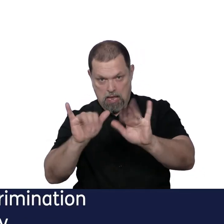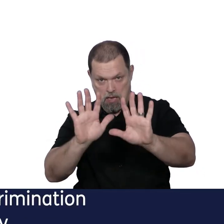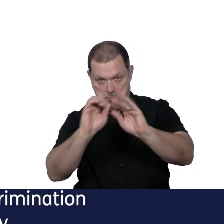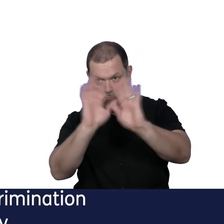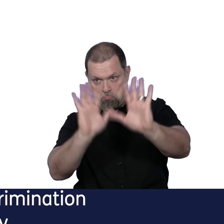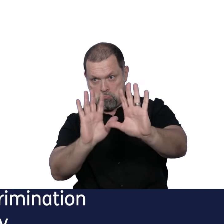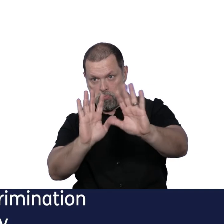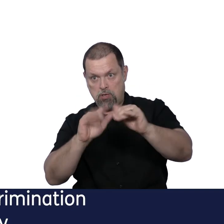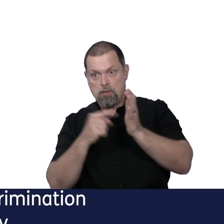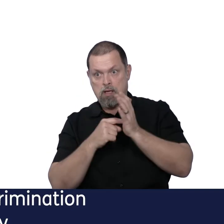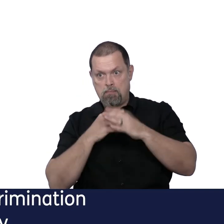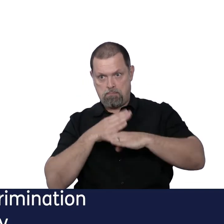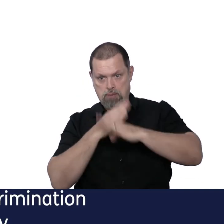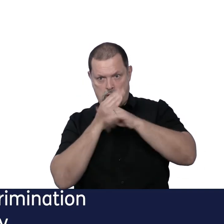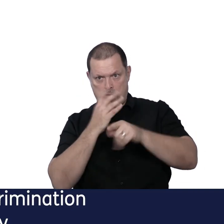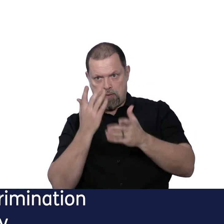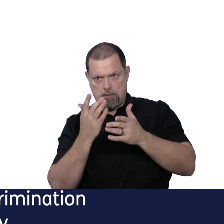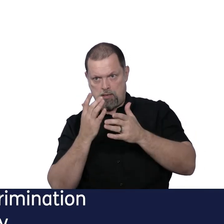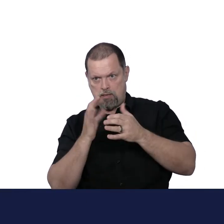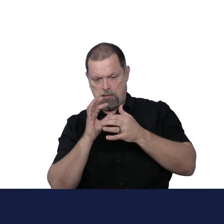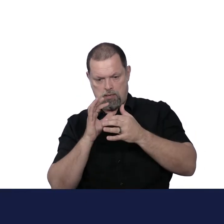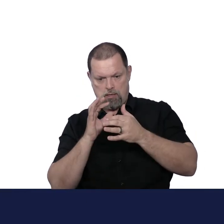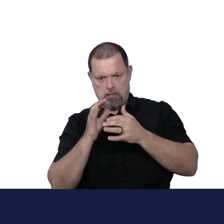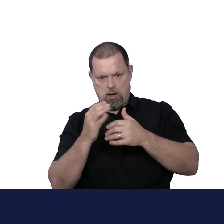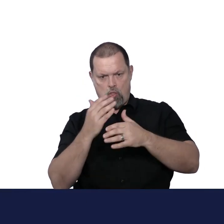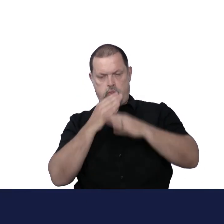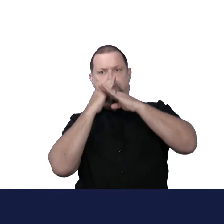example of discrimination based on disability.